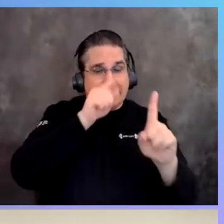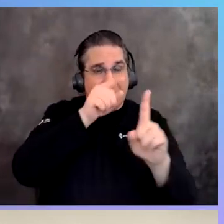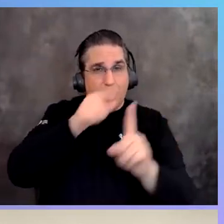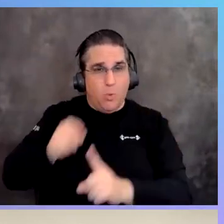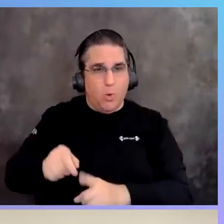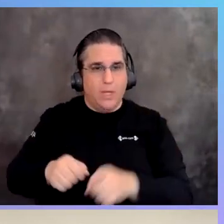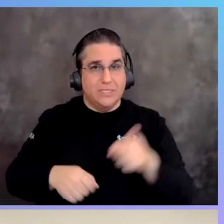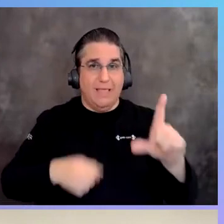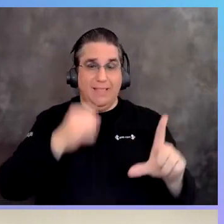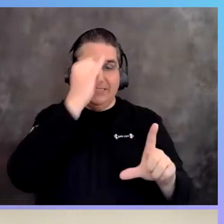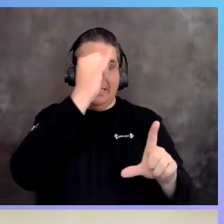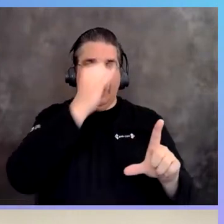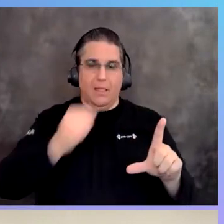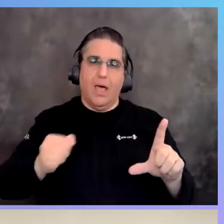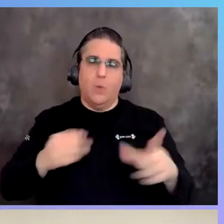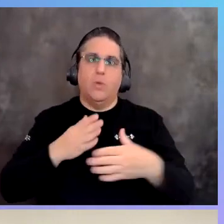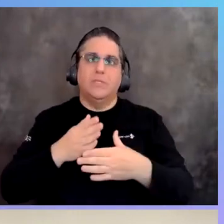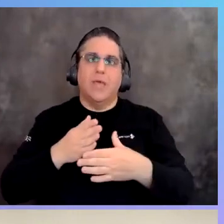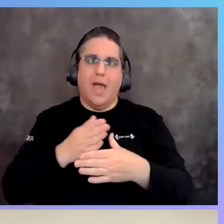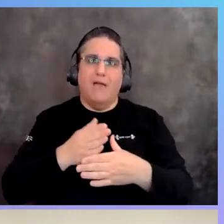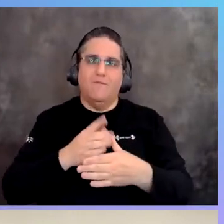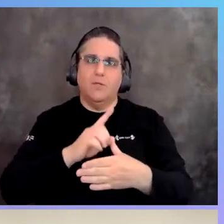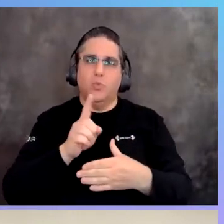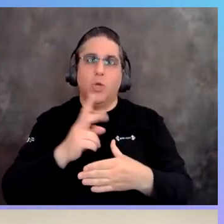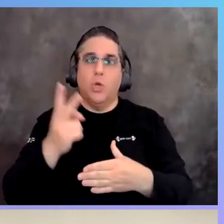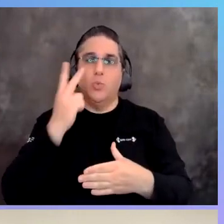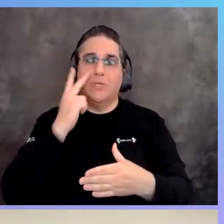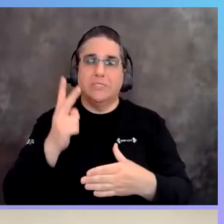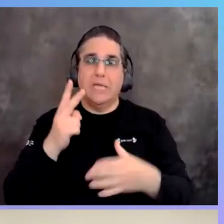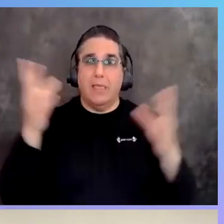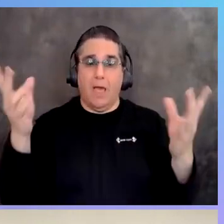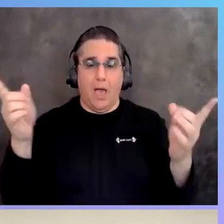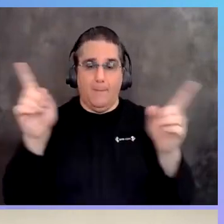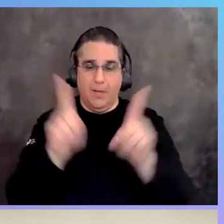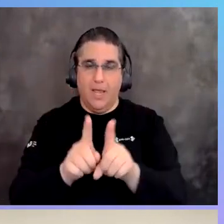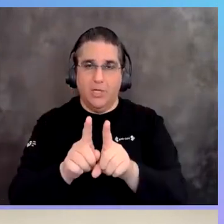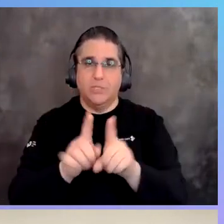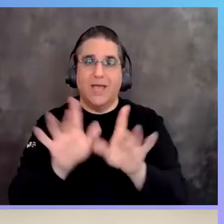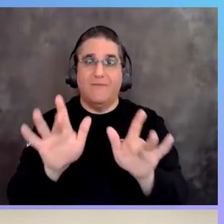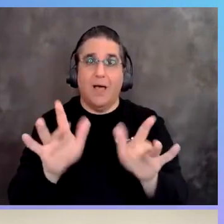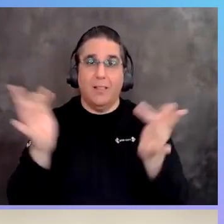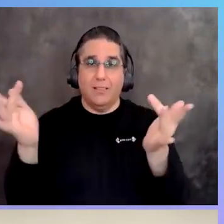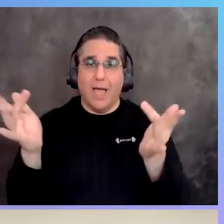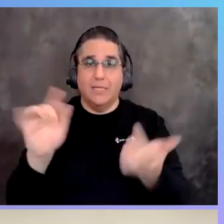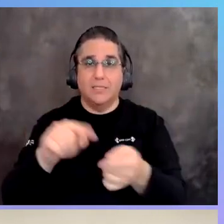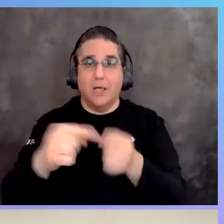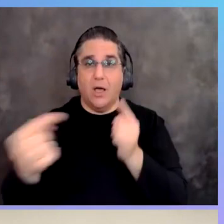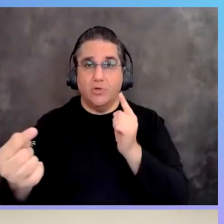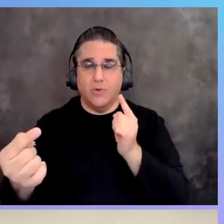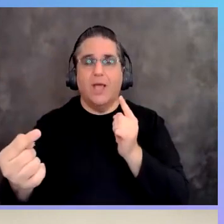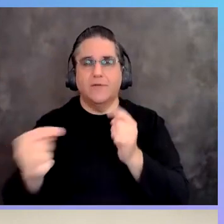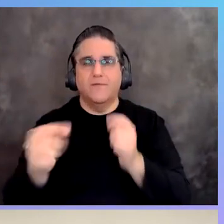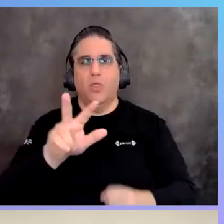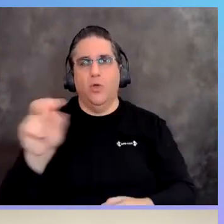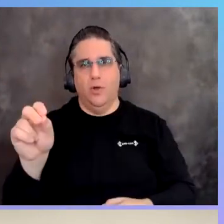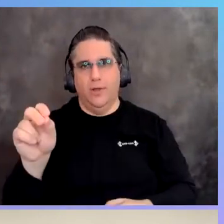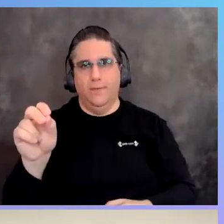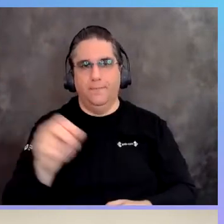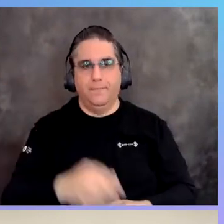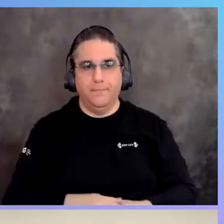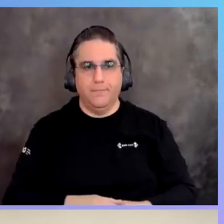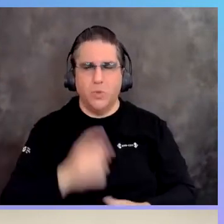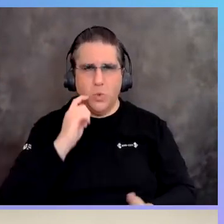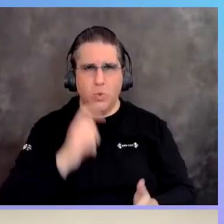line of where combinations come out as having a lightness contrast of 30. The first thing that we can see is that the shape is